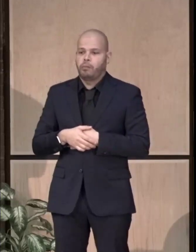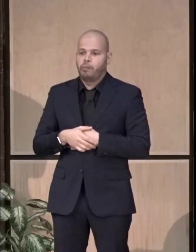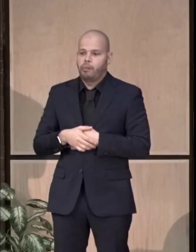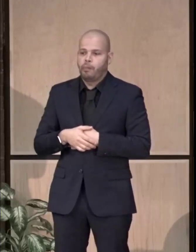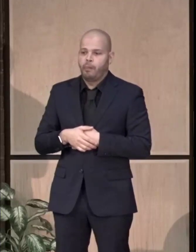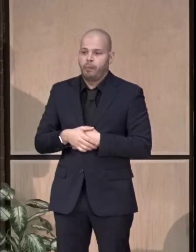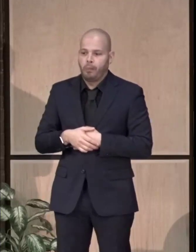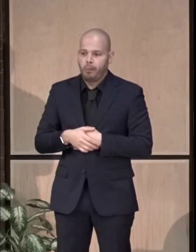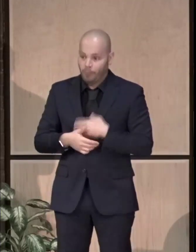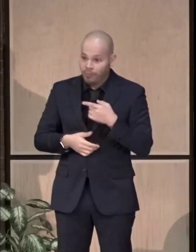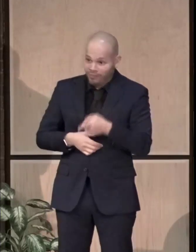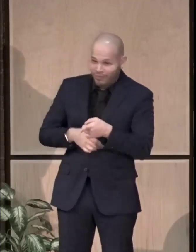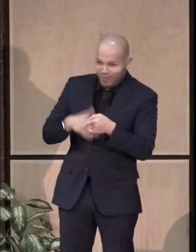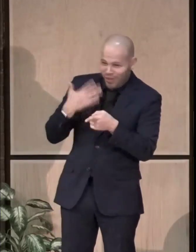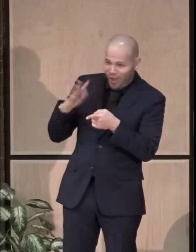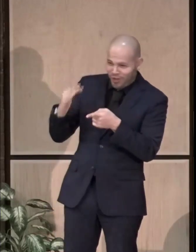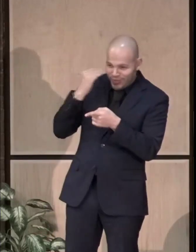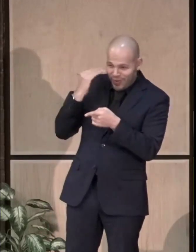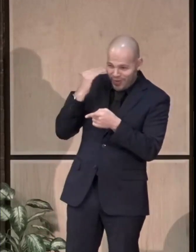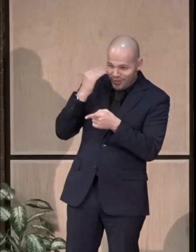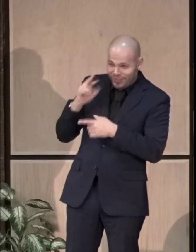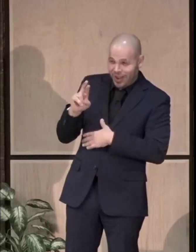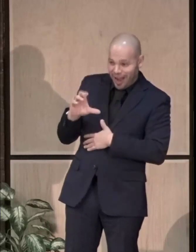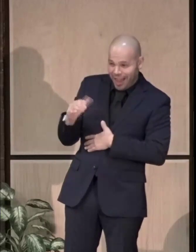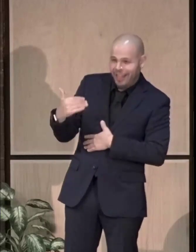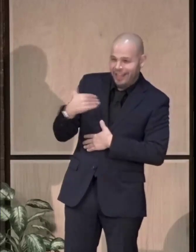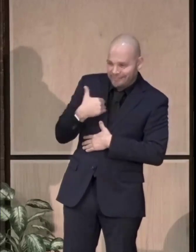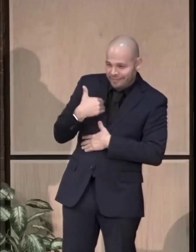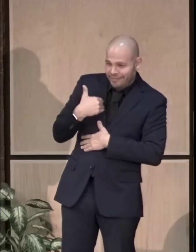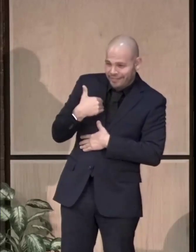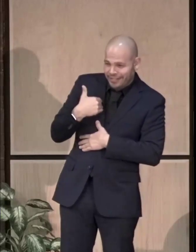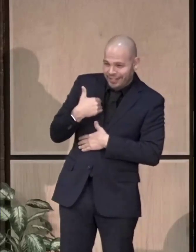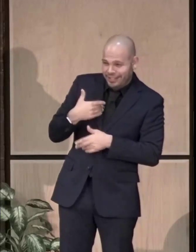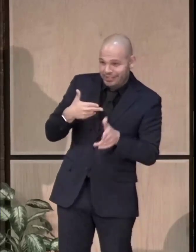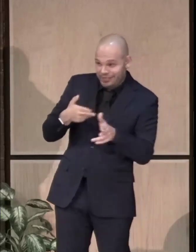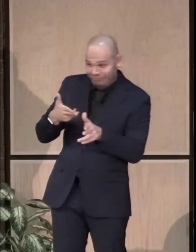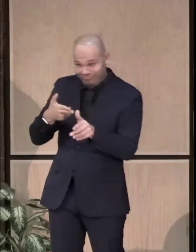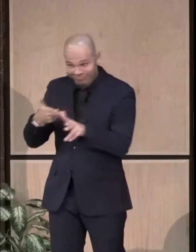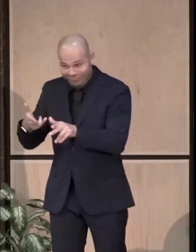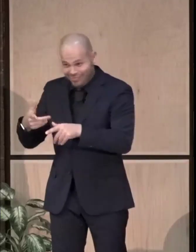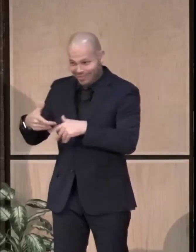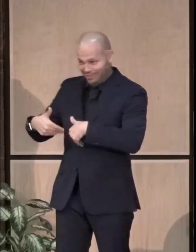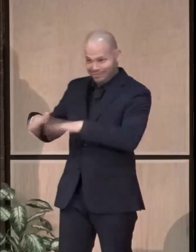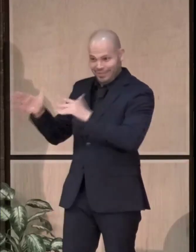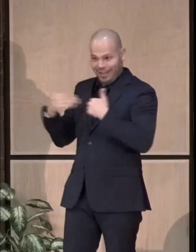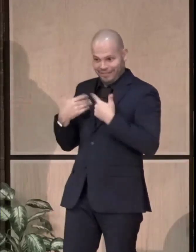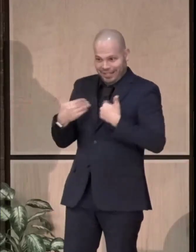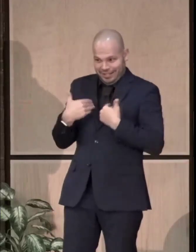so you knew the Card had the firearms. If he had given them up at some point in time, he had them back.